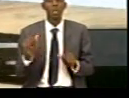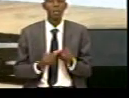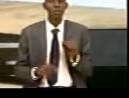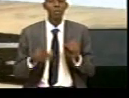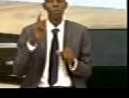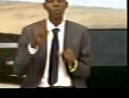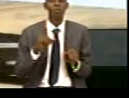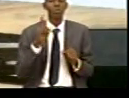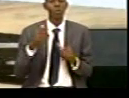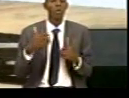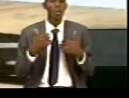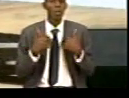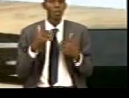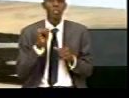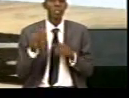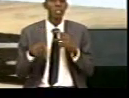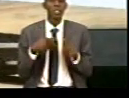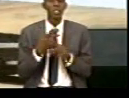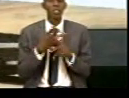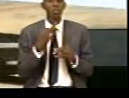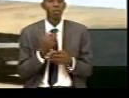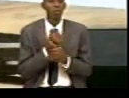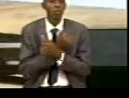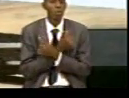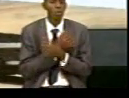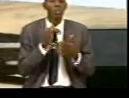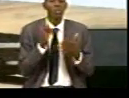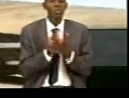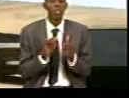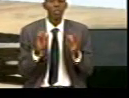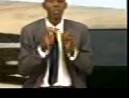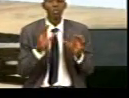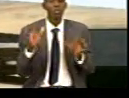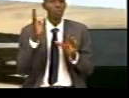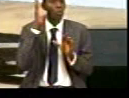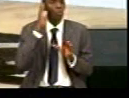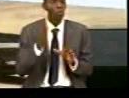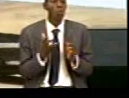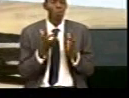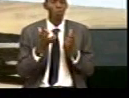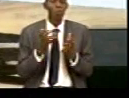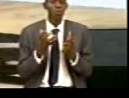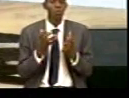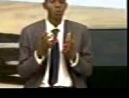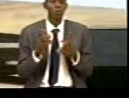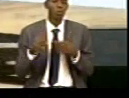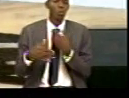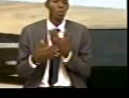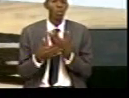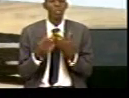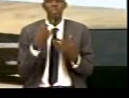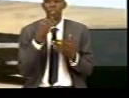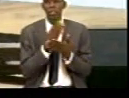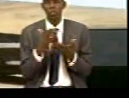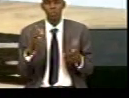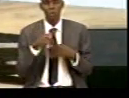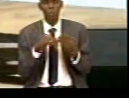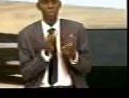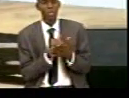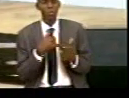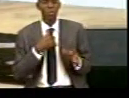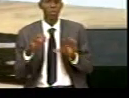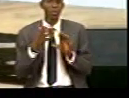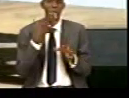a kind of love that will not, nothing will push you back. You know, he said that about me, he's done that to